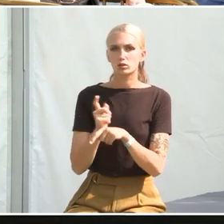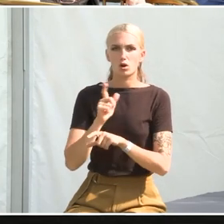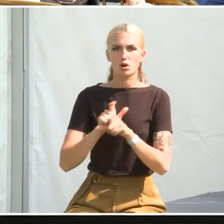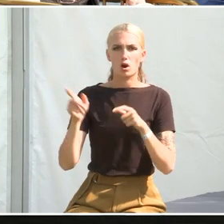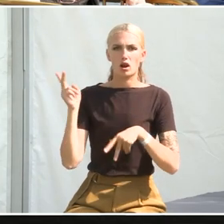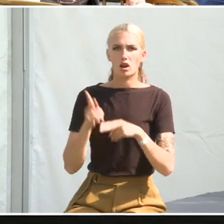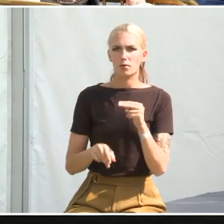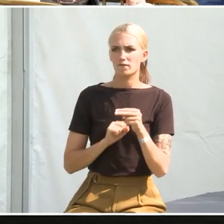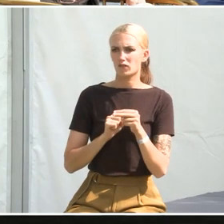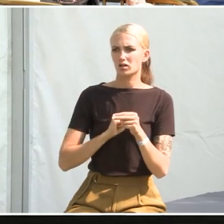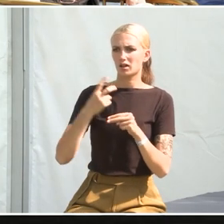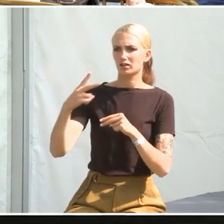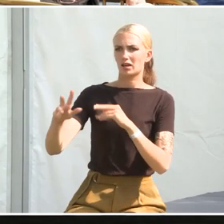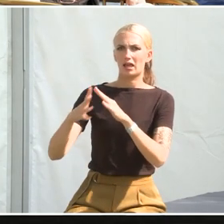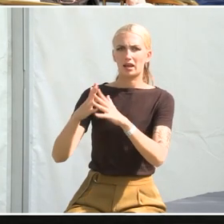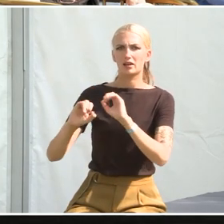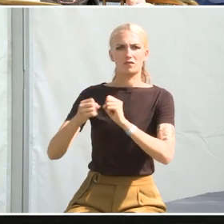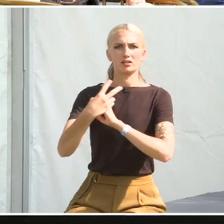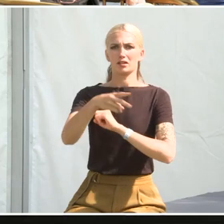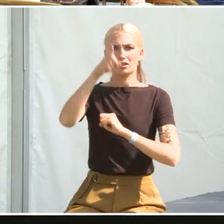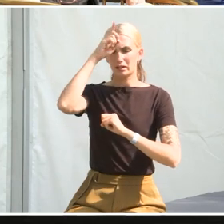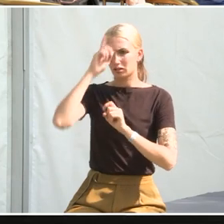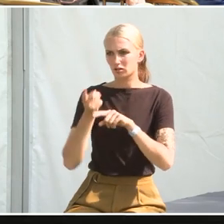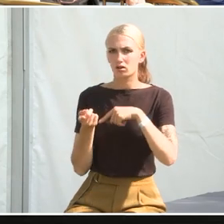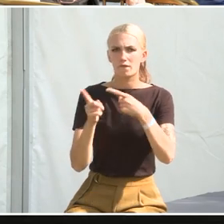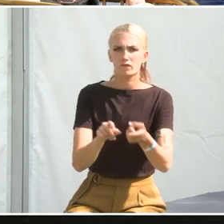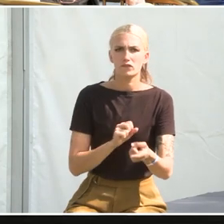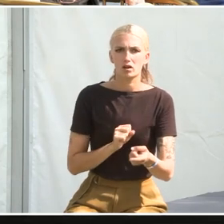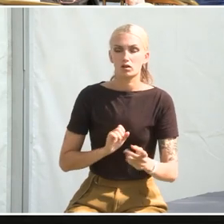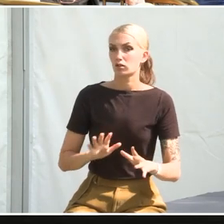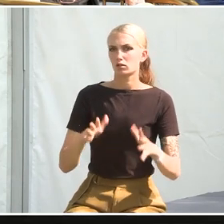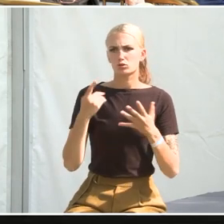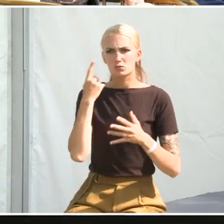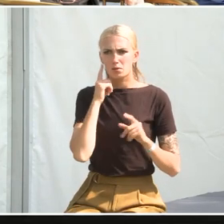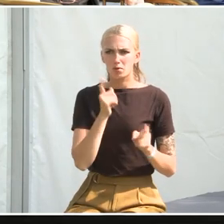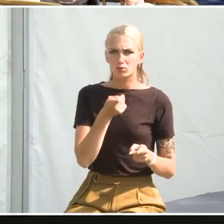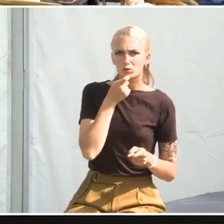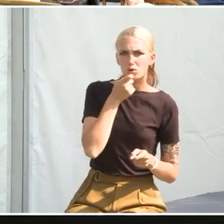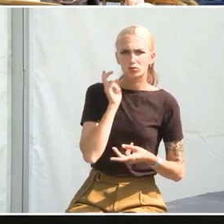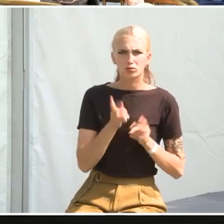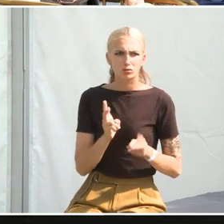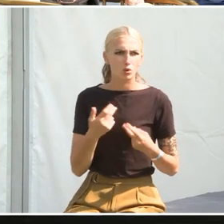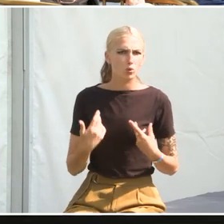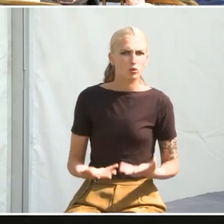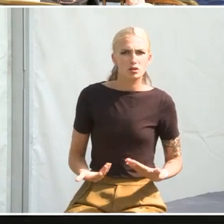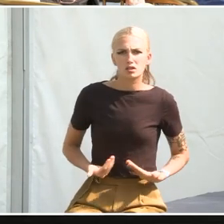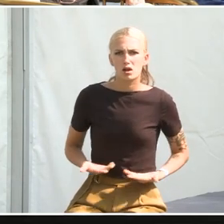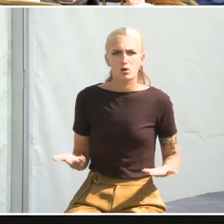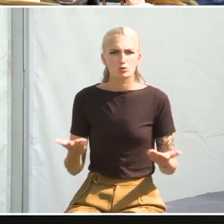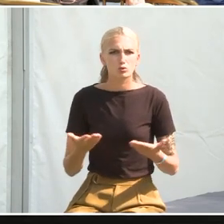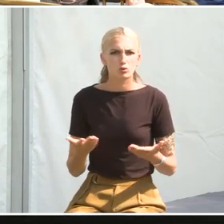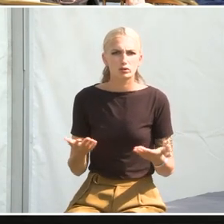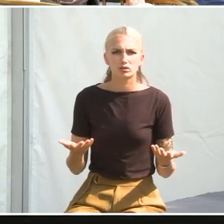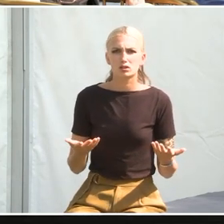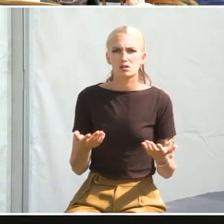move to another city, sometimes another country. You need to start figuring out what you eat, how to cook, where to live, how to